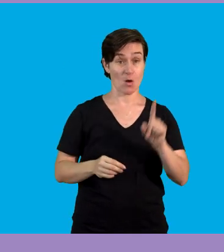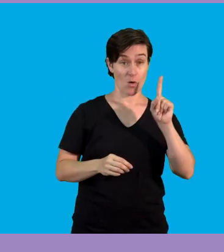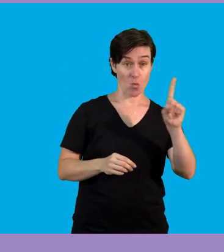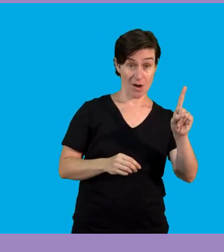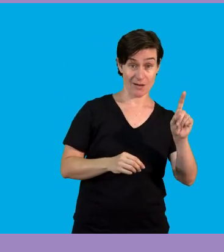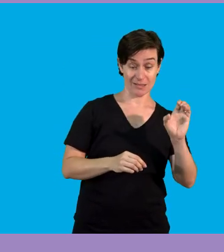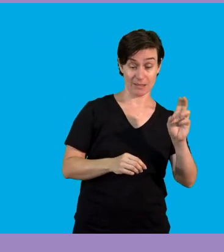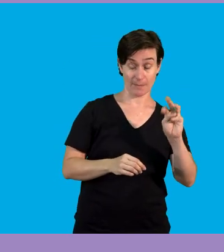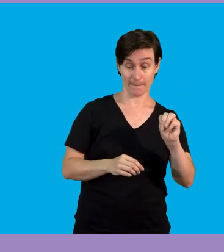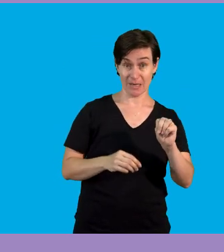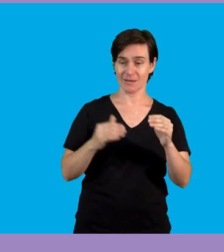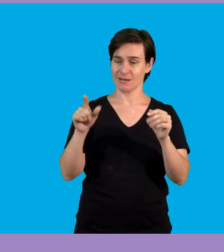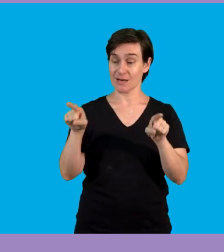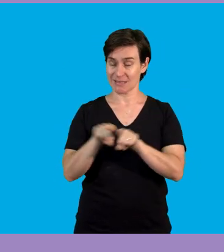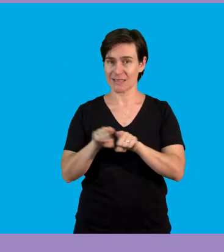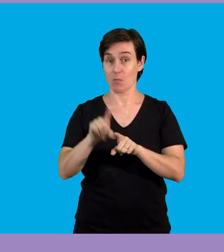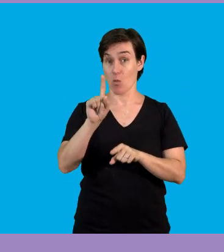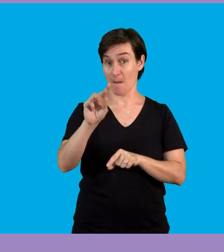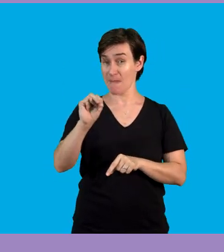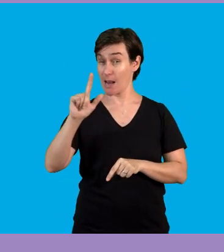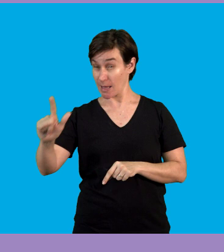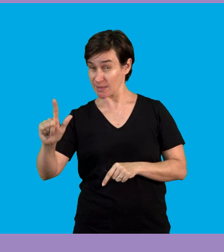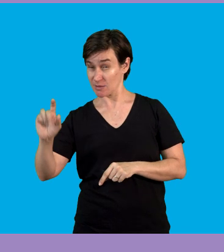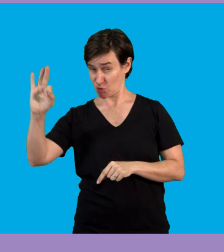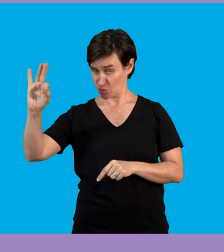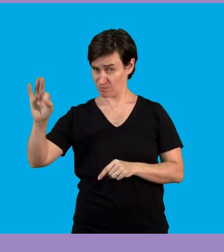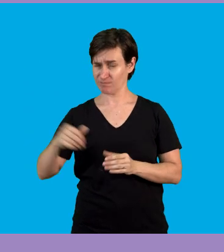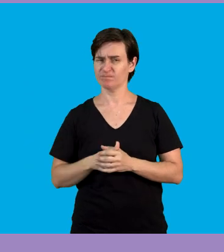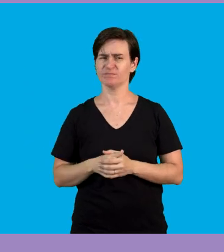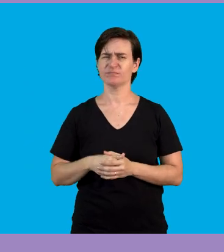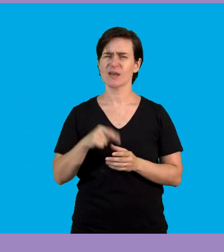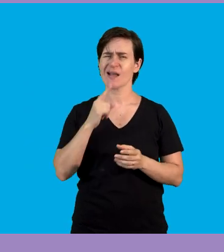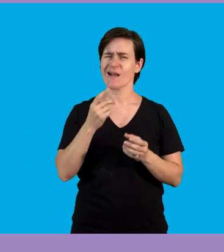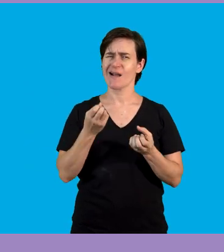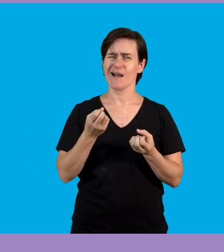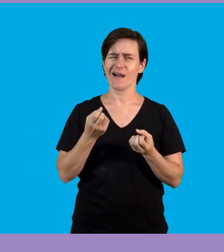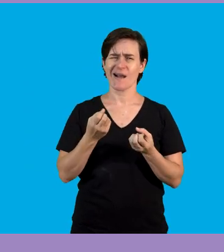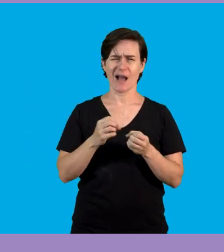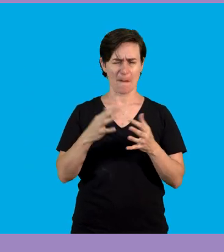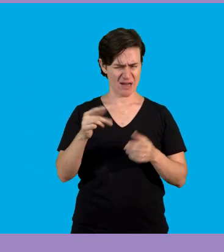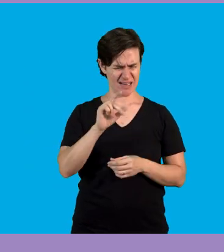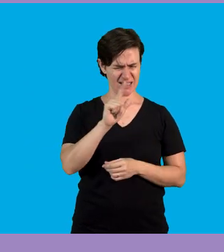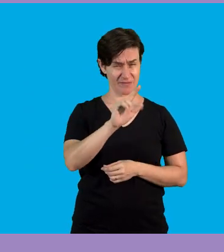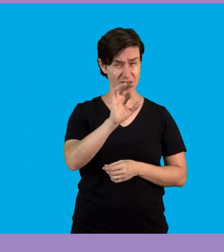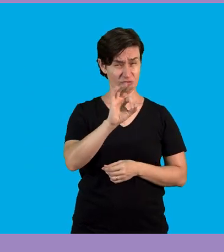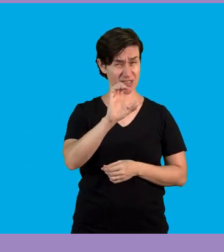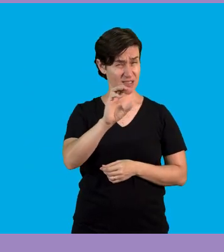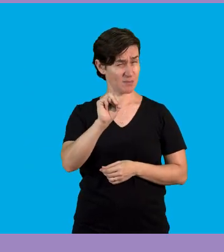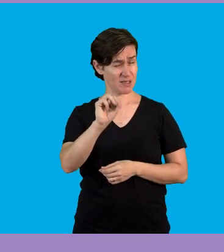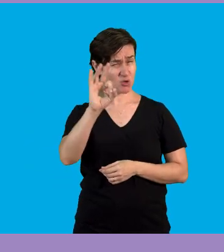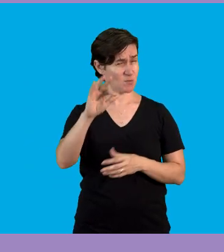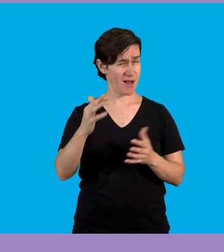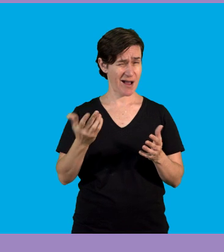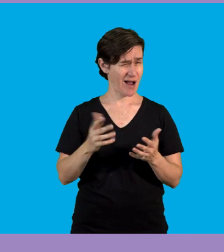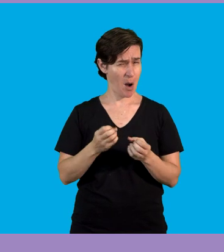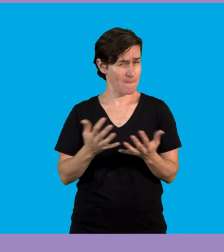centimeters cubed is equals to 1 milliliters cubed. How many milliliters will 73 centimeters cubed be?